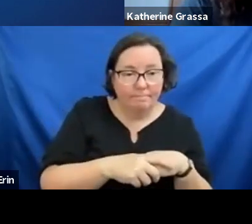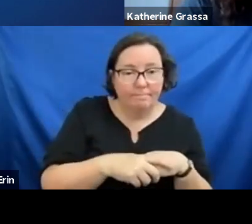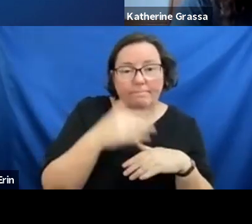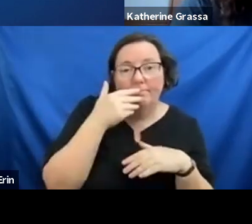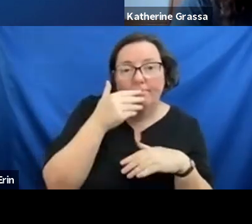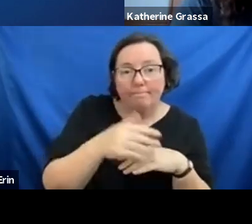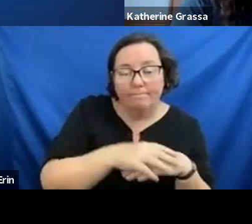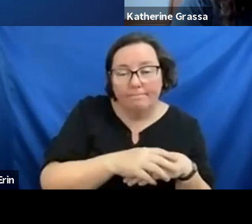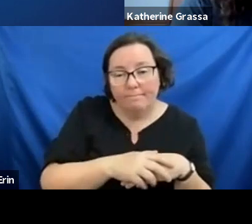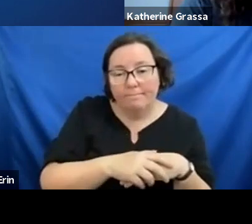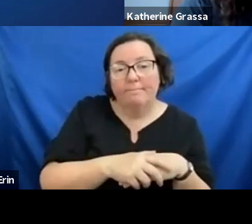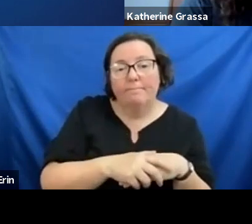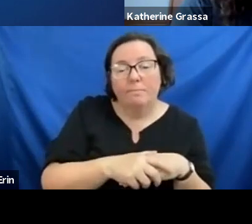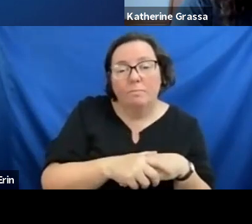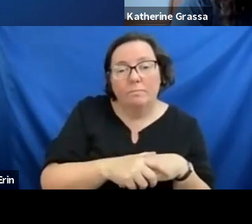Thank you.